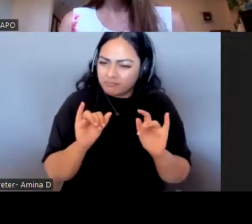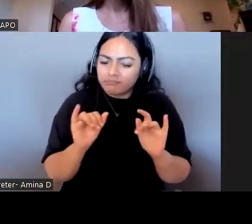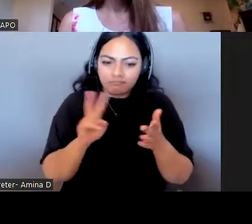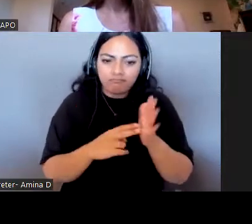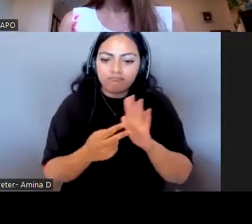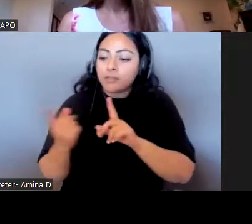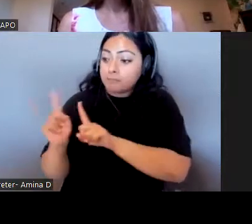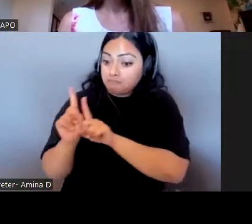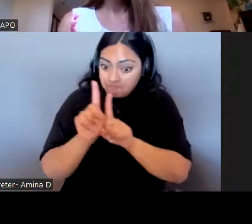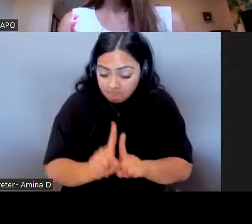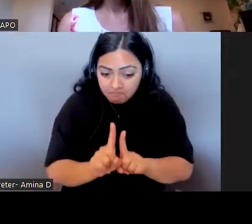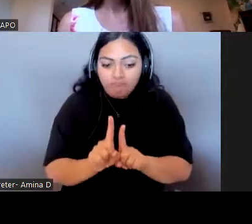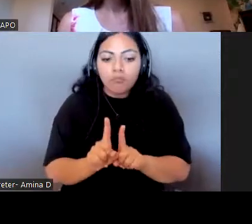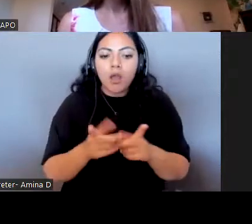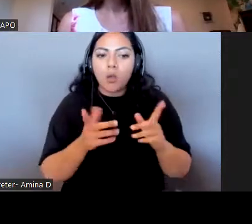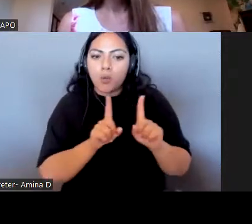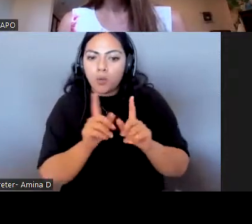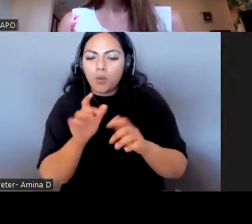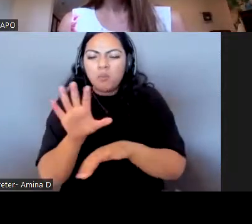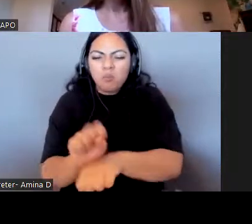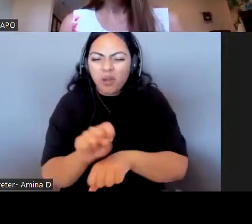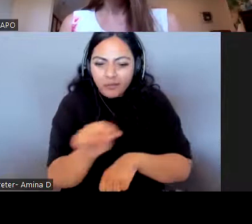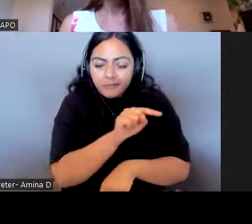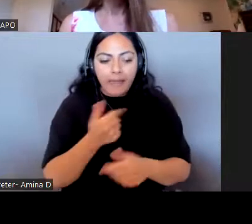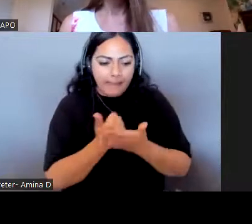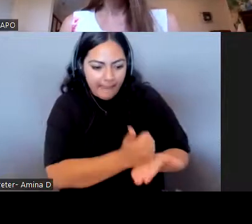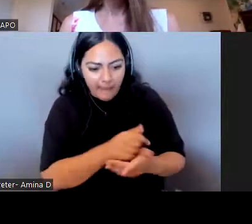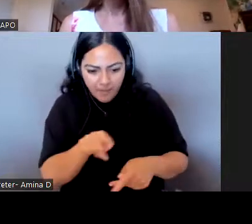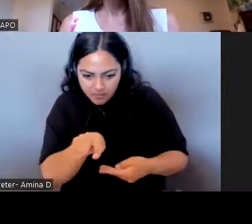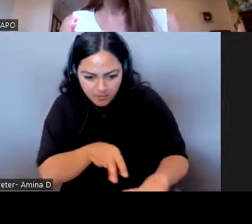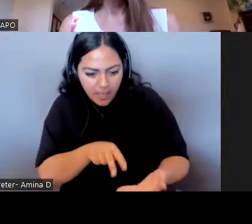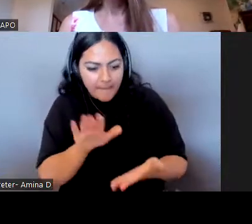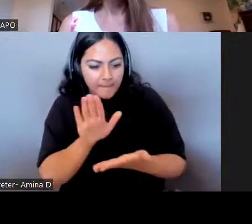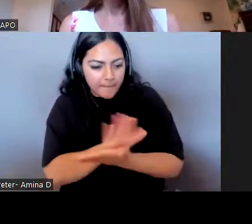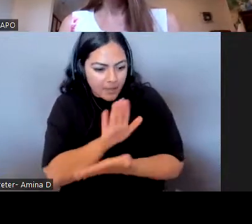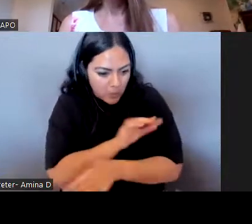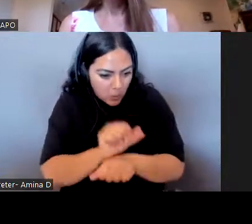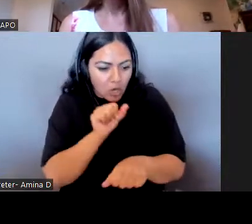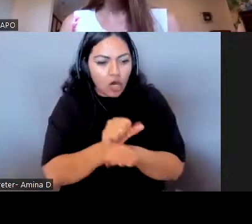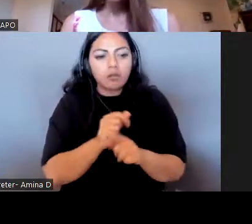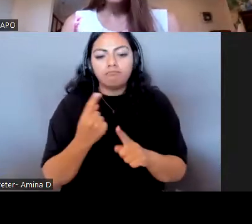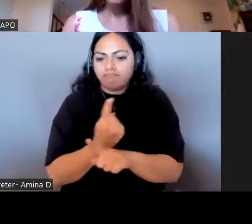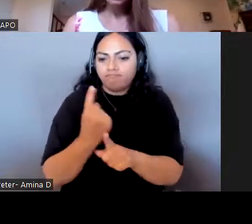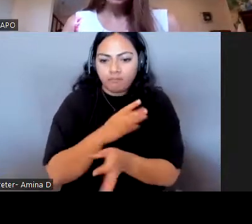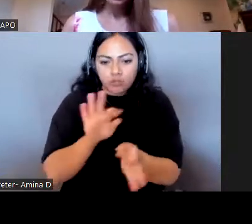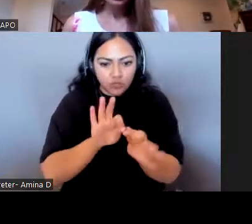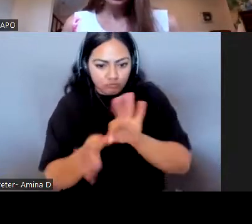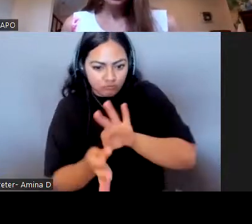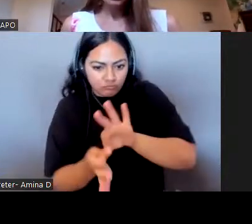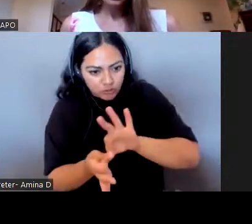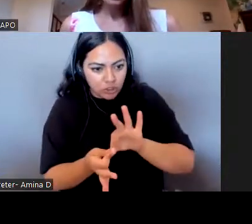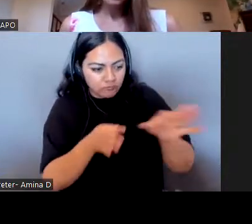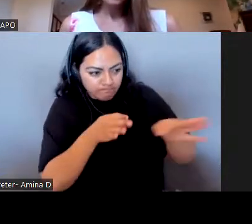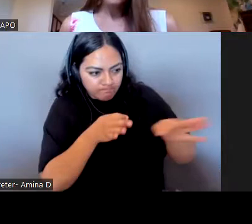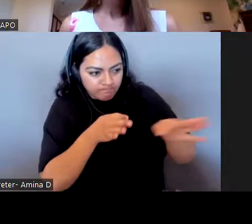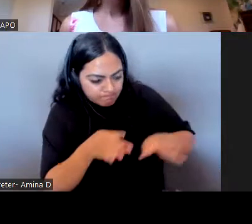with them, handle the paperwork, understand the paperwork, and accurately translate as well. But normally, it's